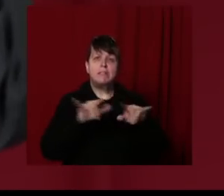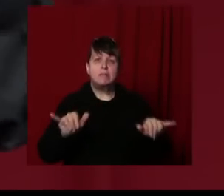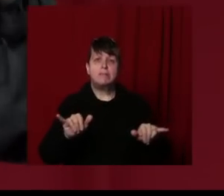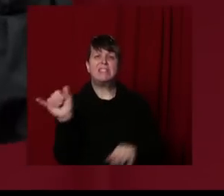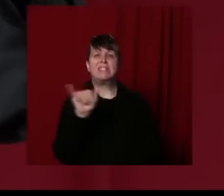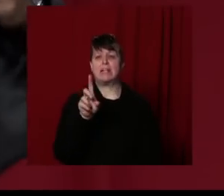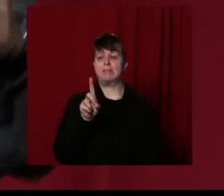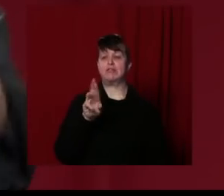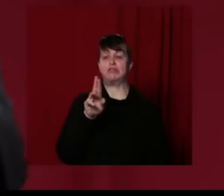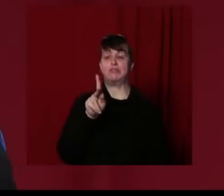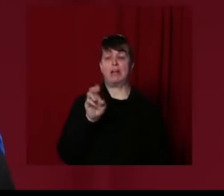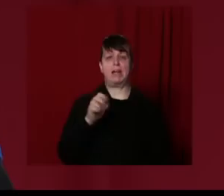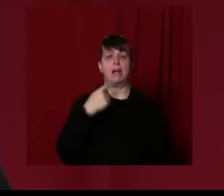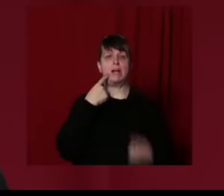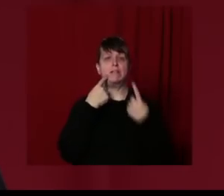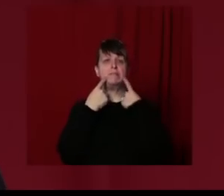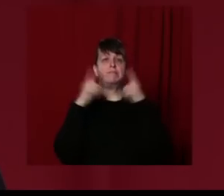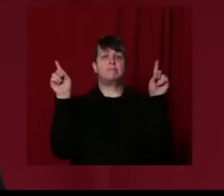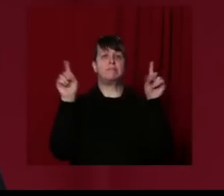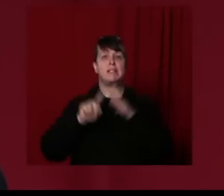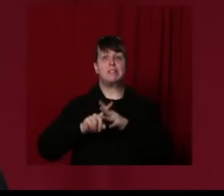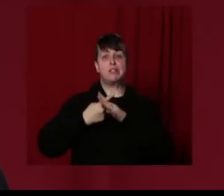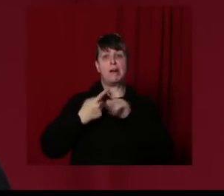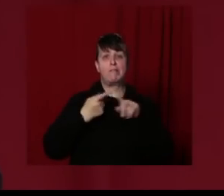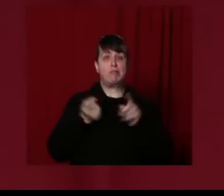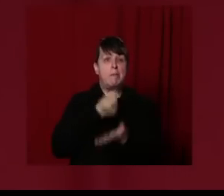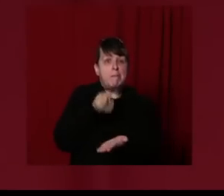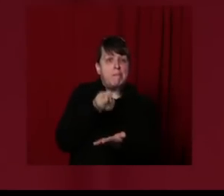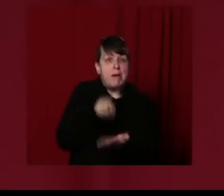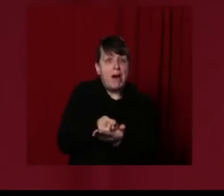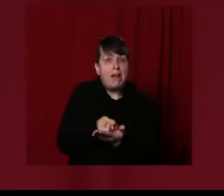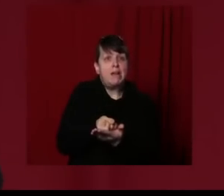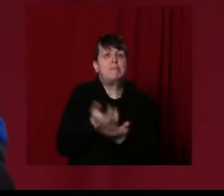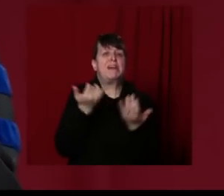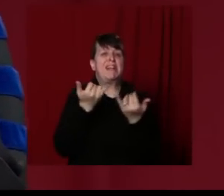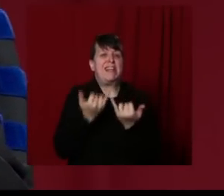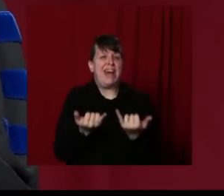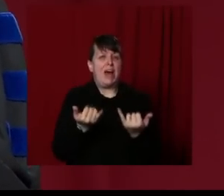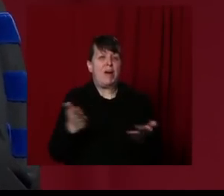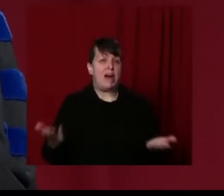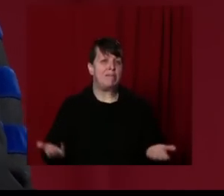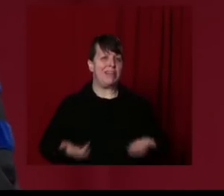I can proudly declare I started from the bottom, but now I'm here.